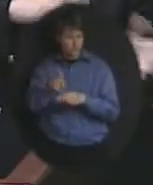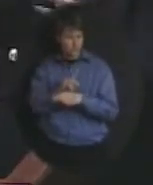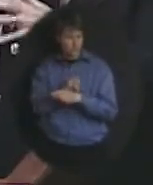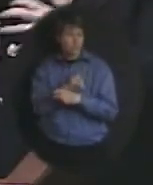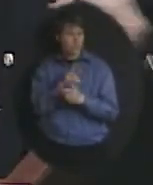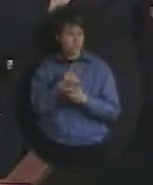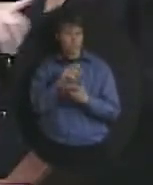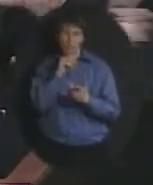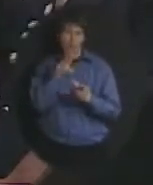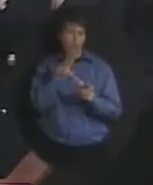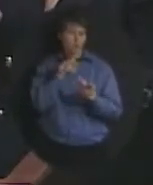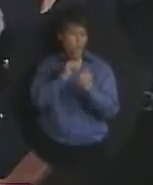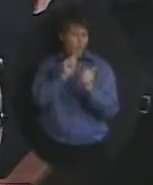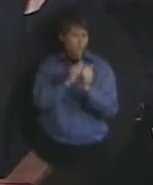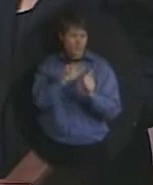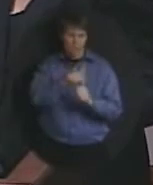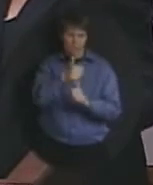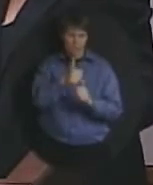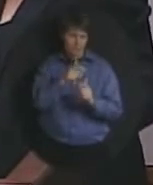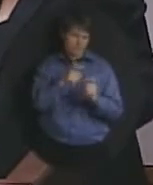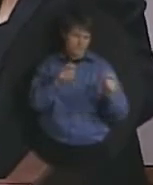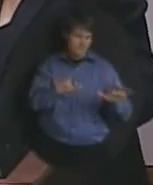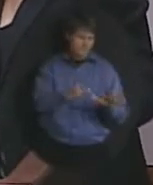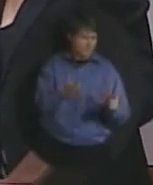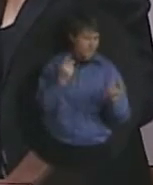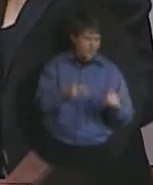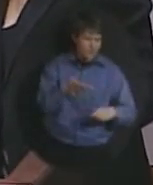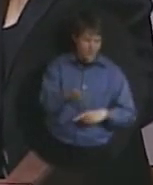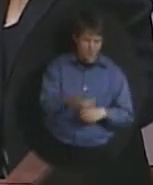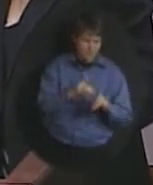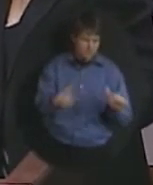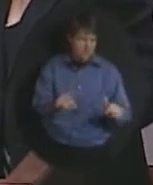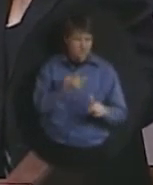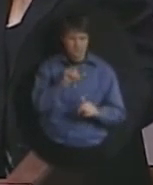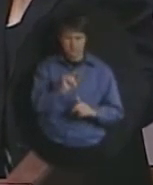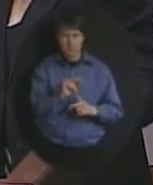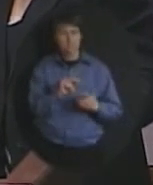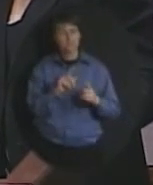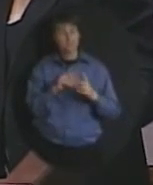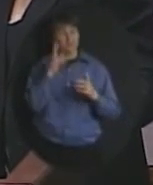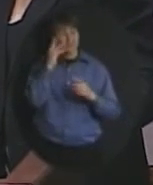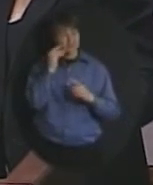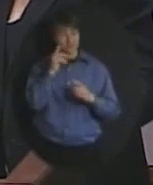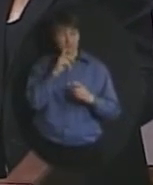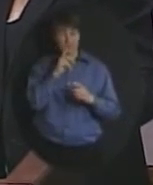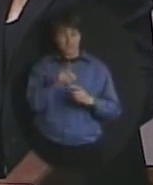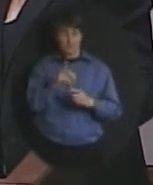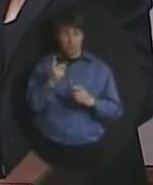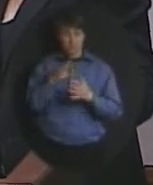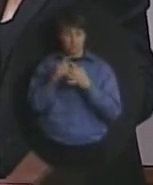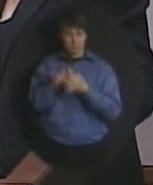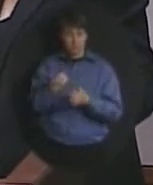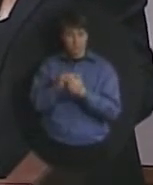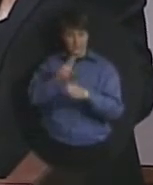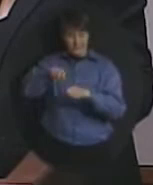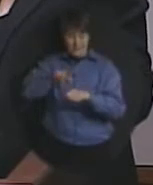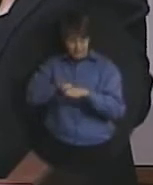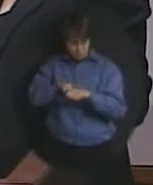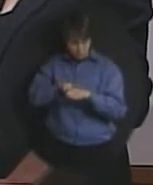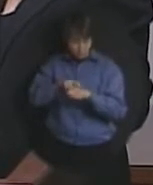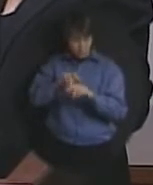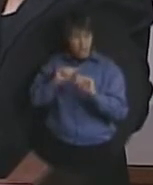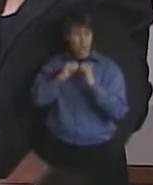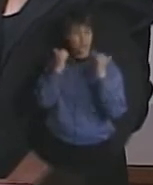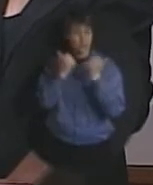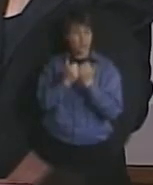won't compete with other activities going on. Our experience is only based really on the National Miracle League Association. There